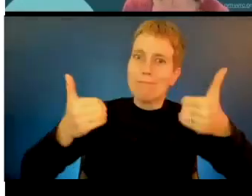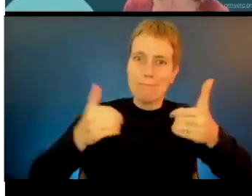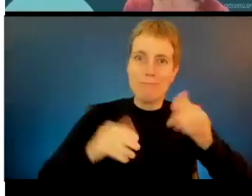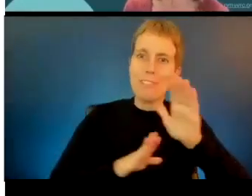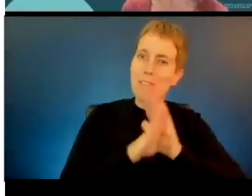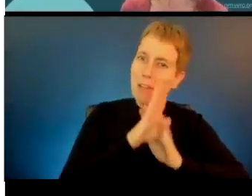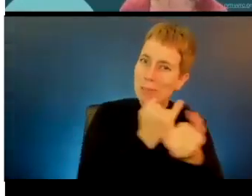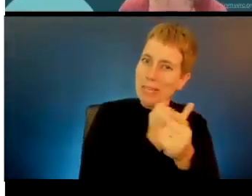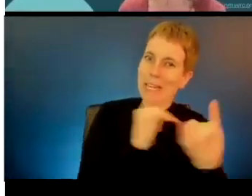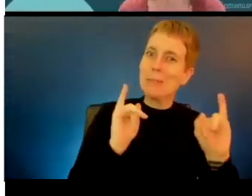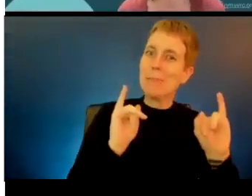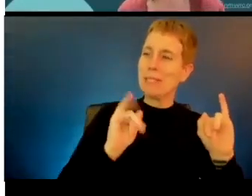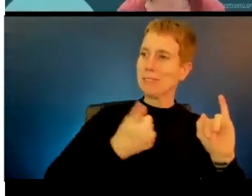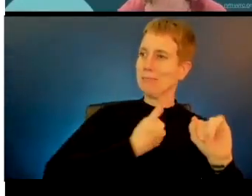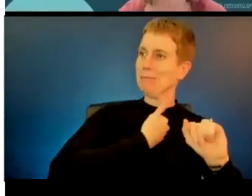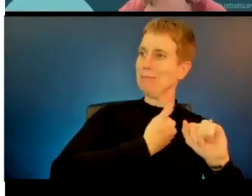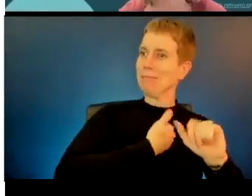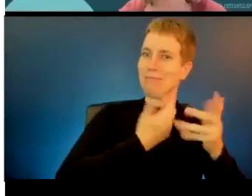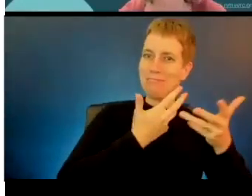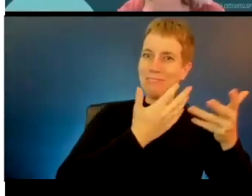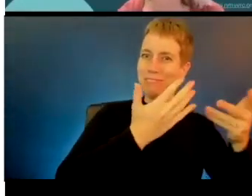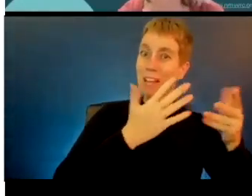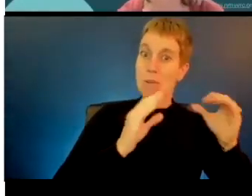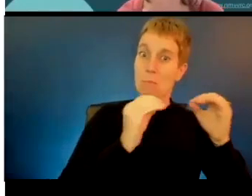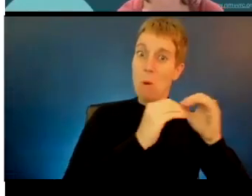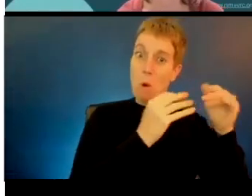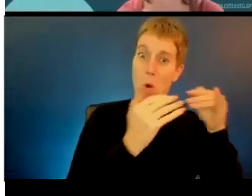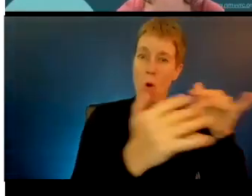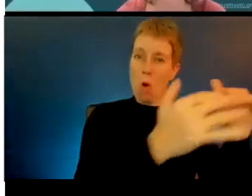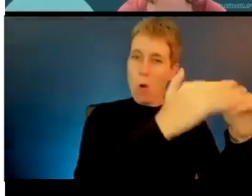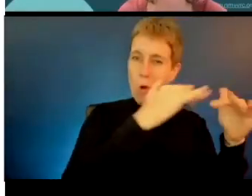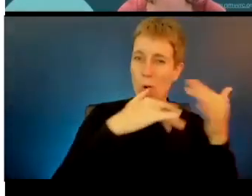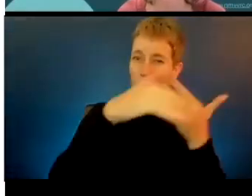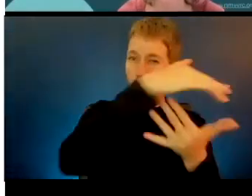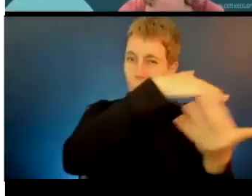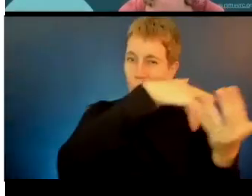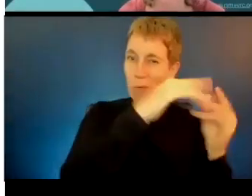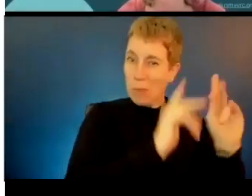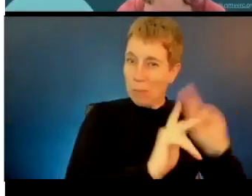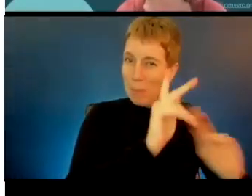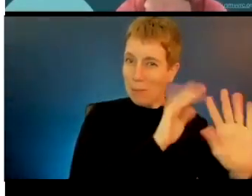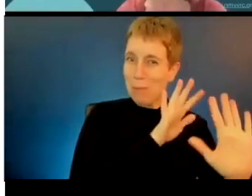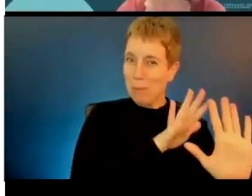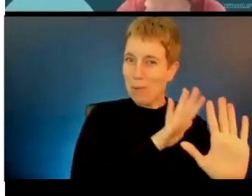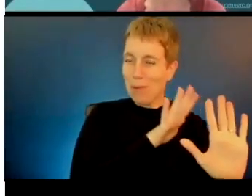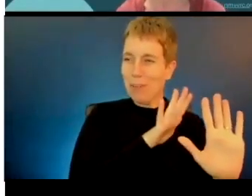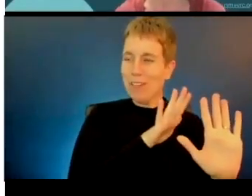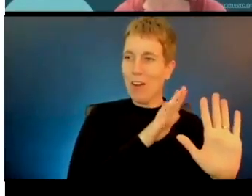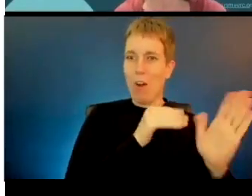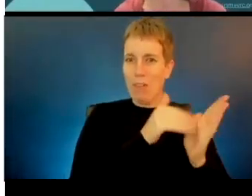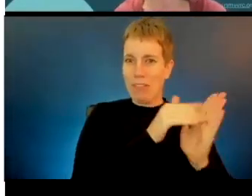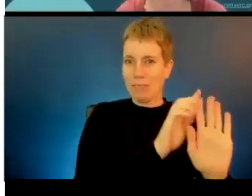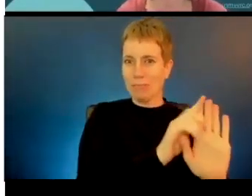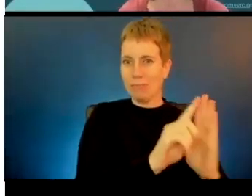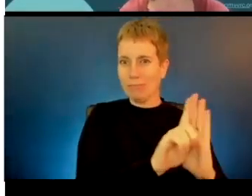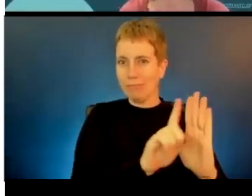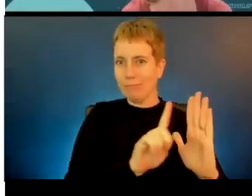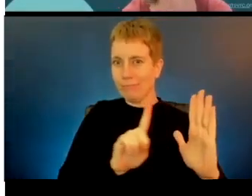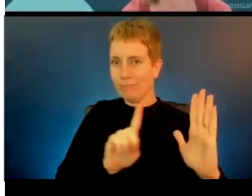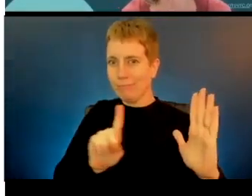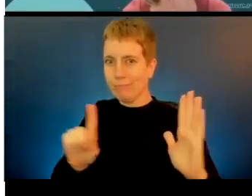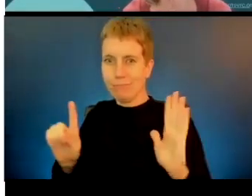more time with peers, which is kind of an interesting dilemma after a traumatic event. Then there's something very unique